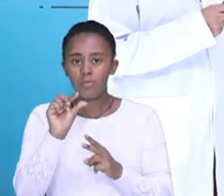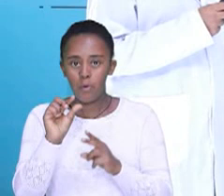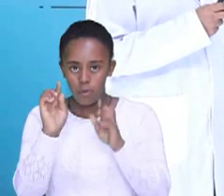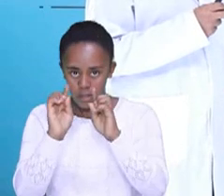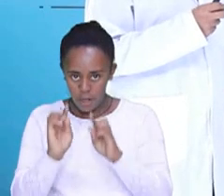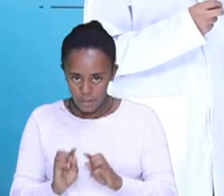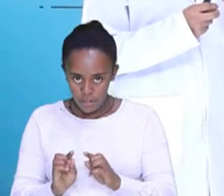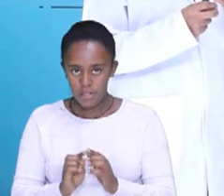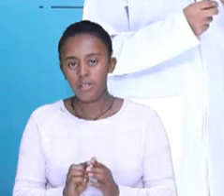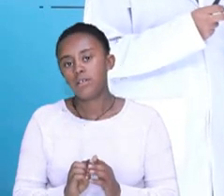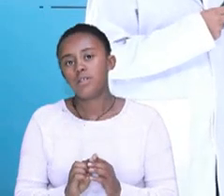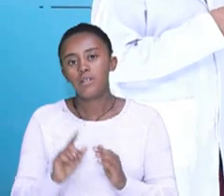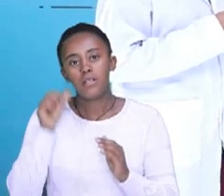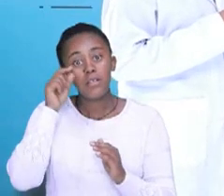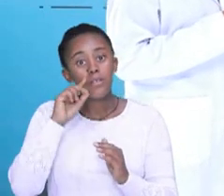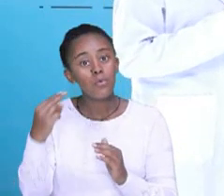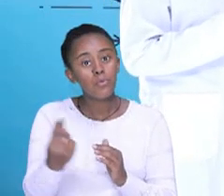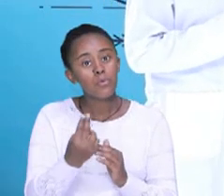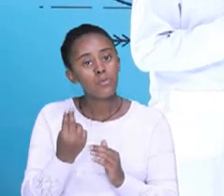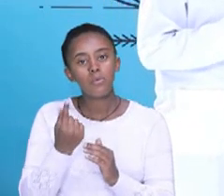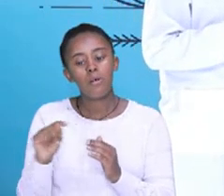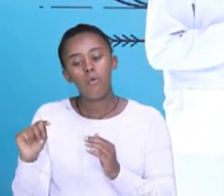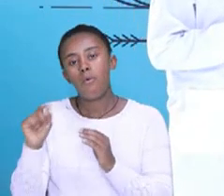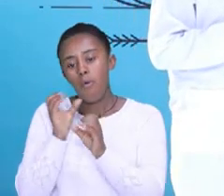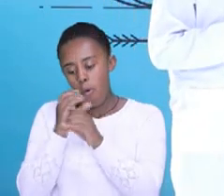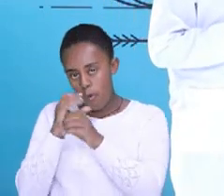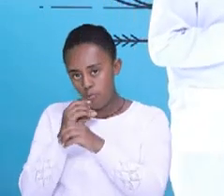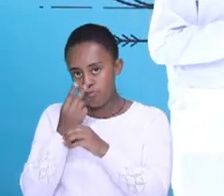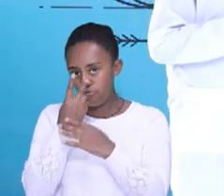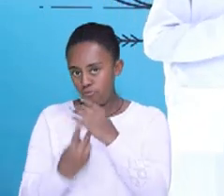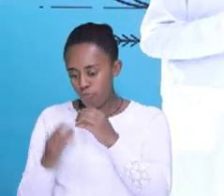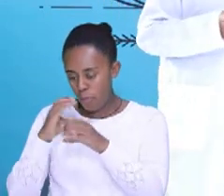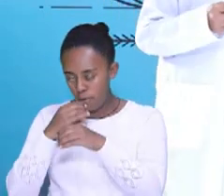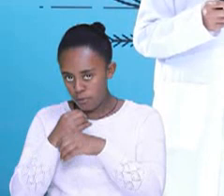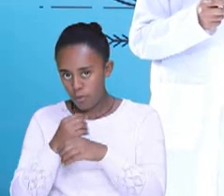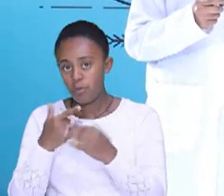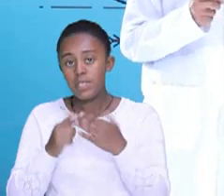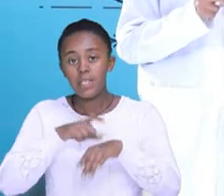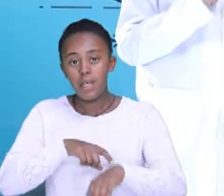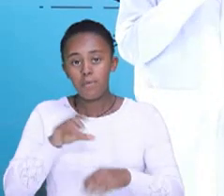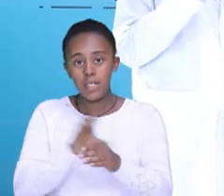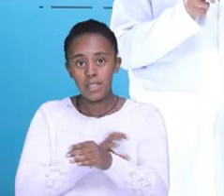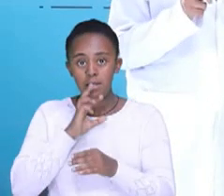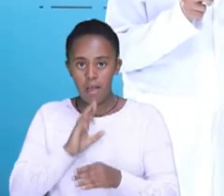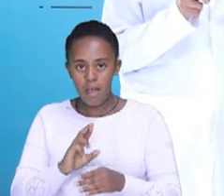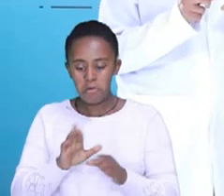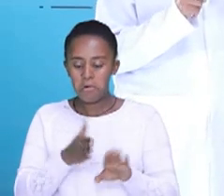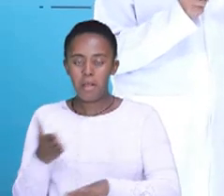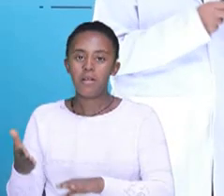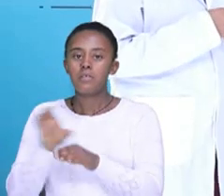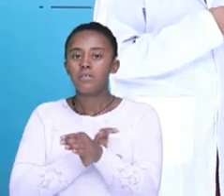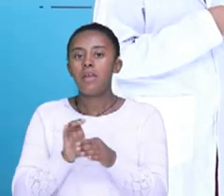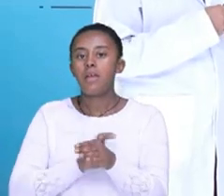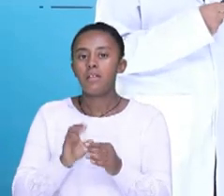structures, he used the compound microscope, and at this time the cells are dead cells.